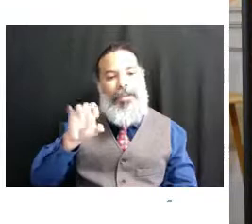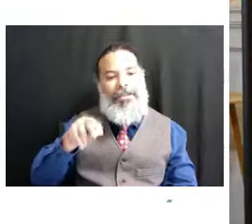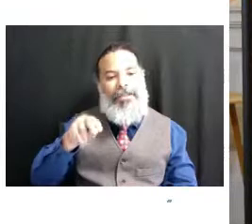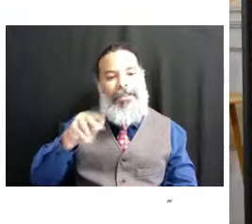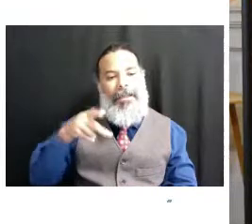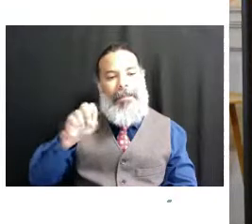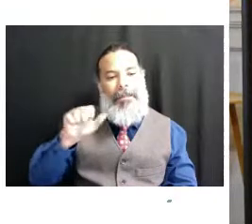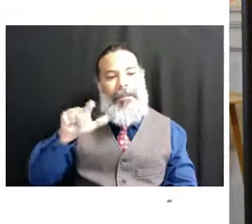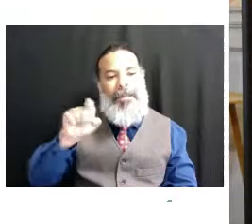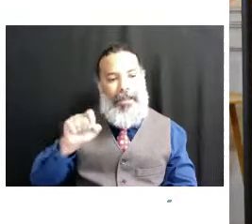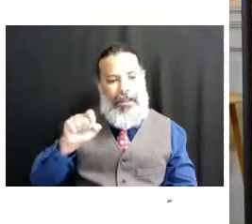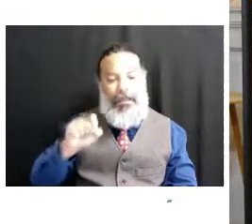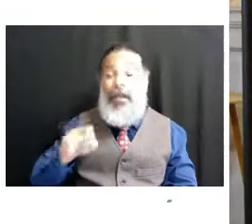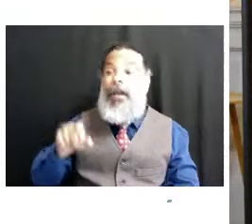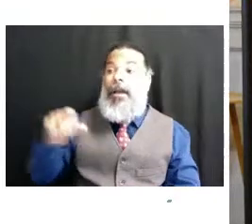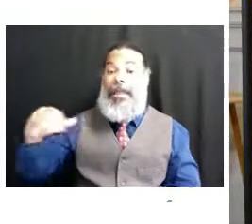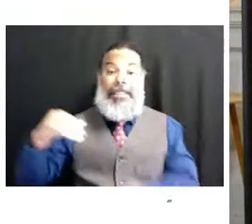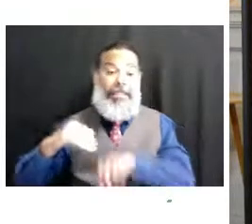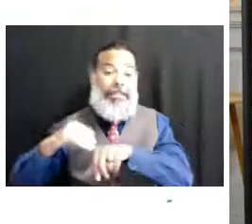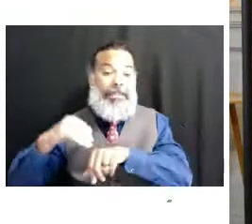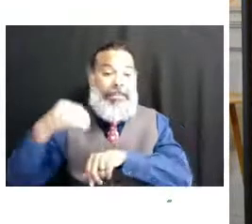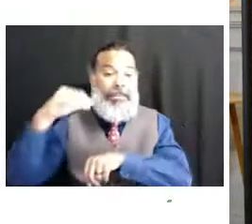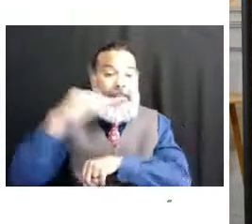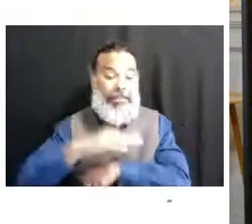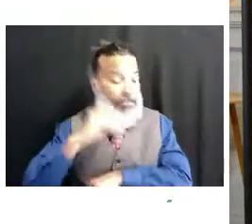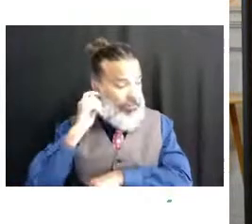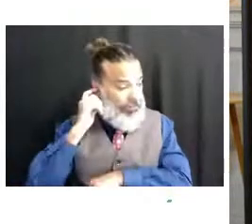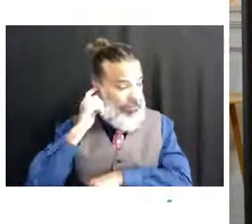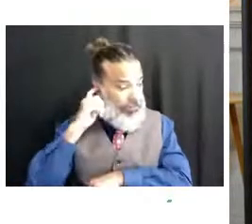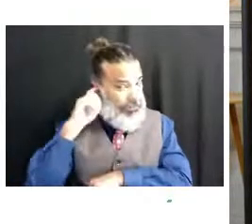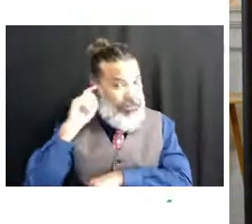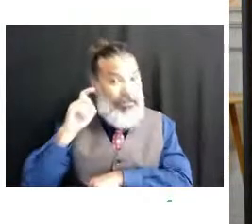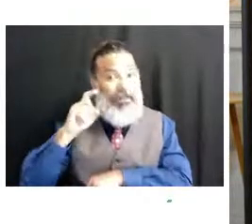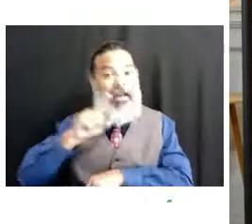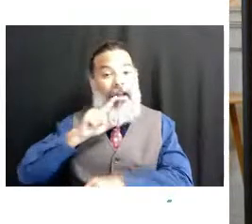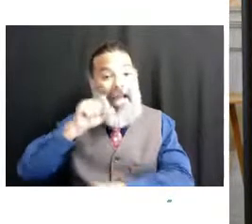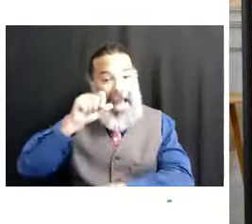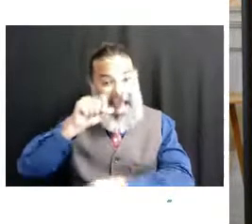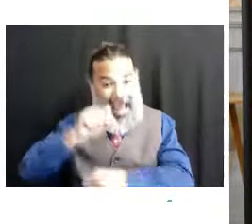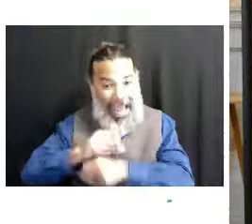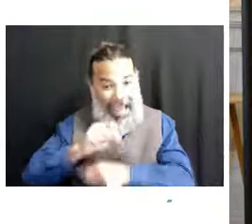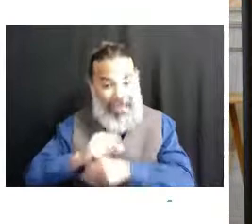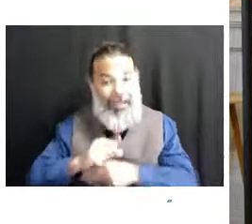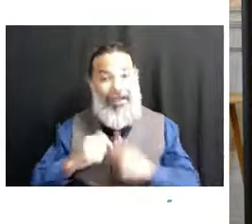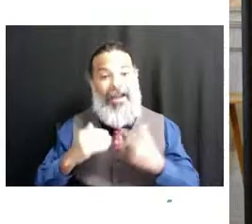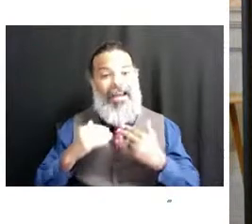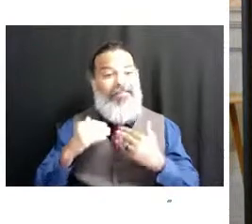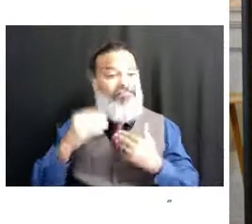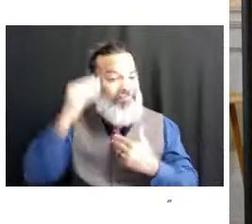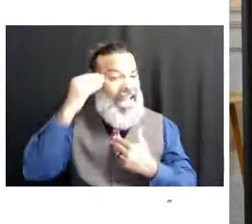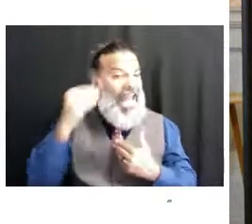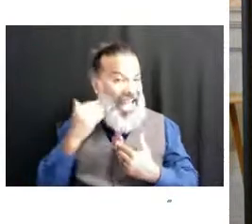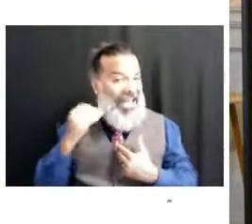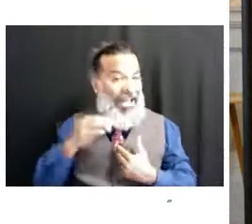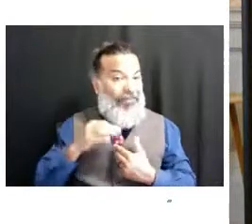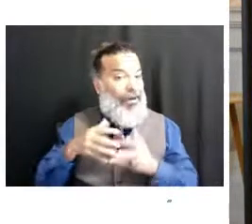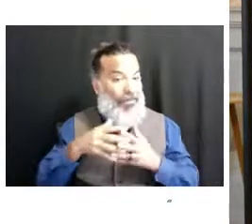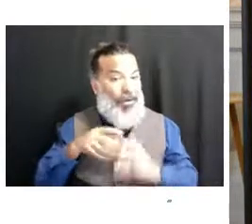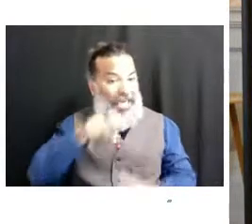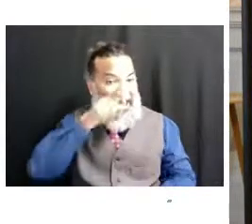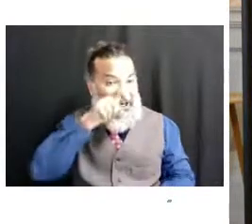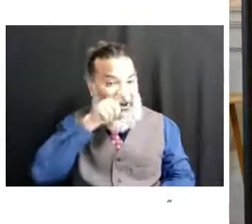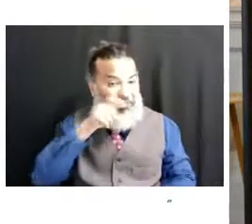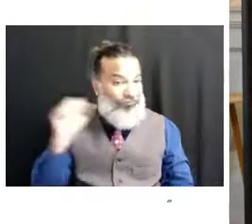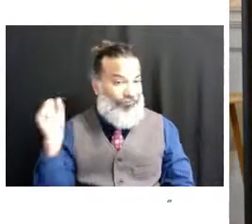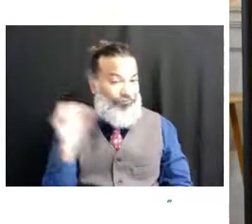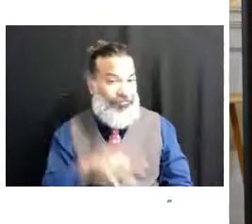Wilson Peale sends him the actual head of an American eagle.